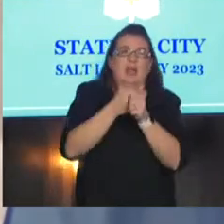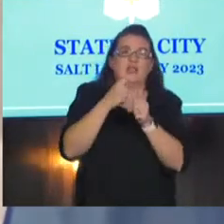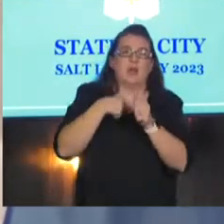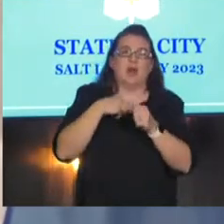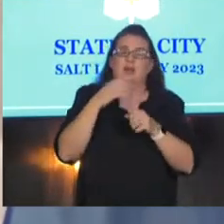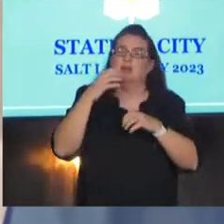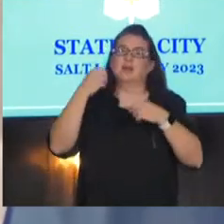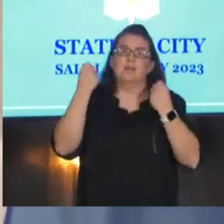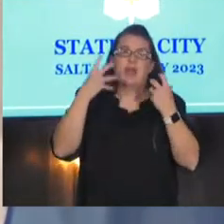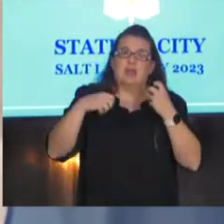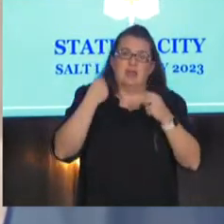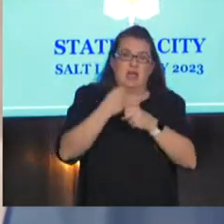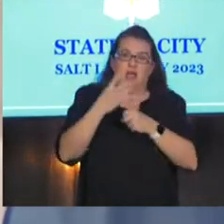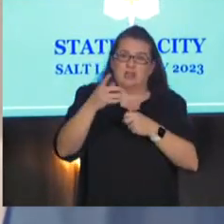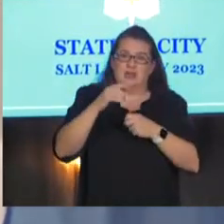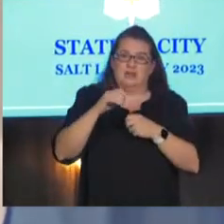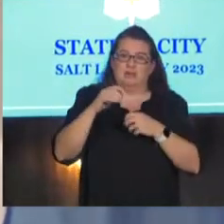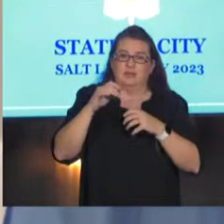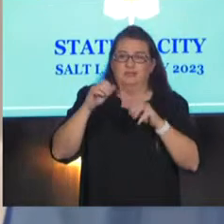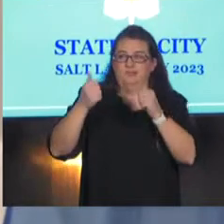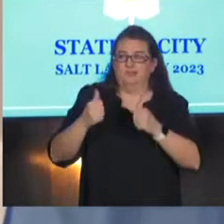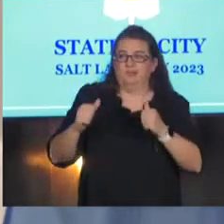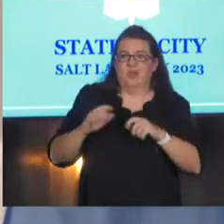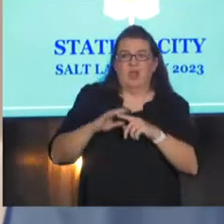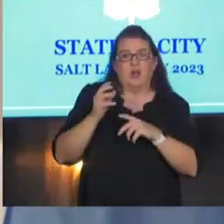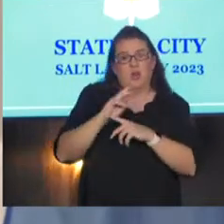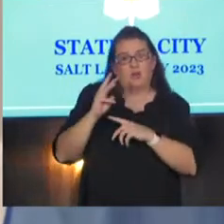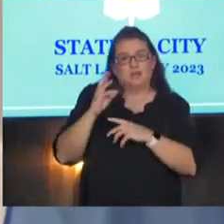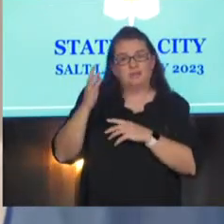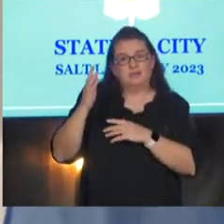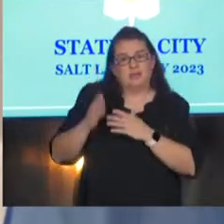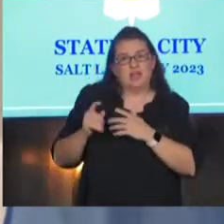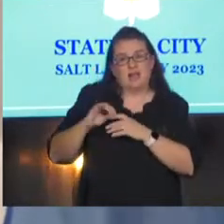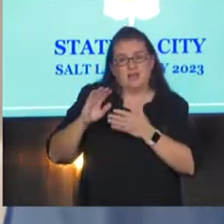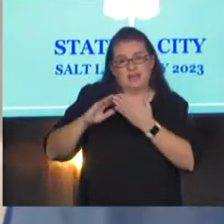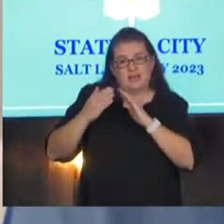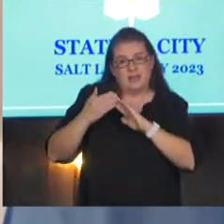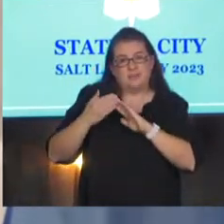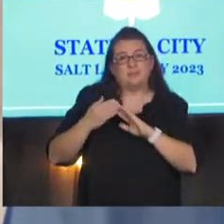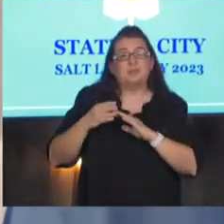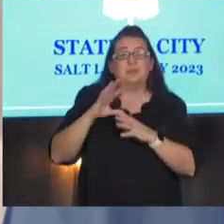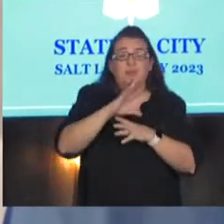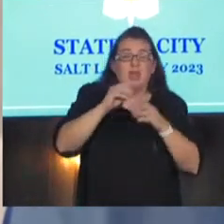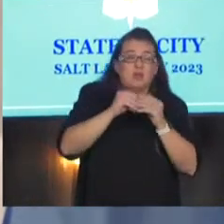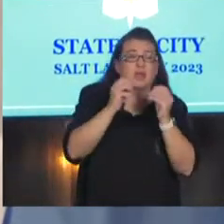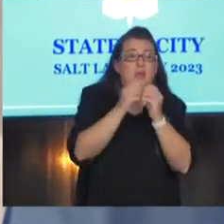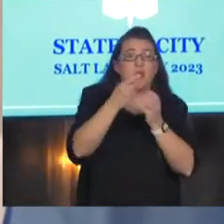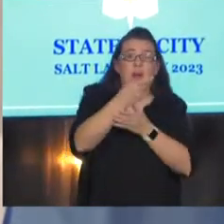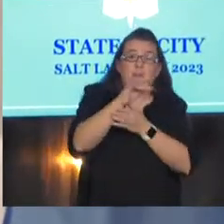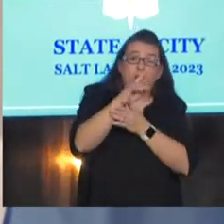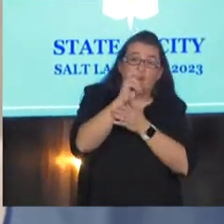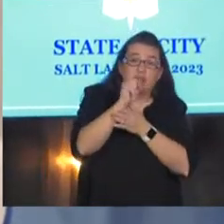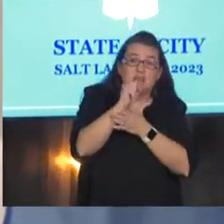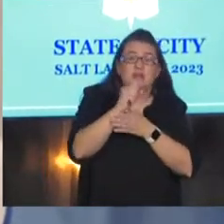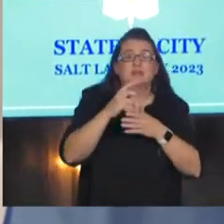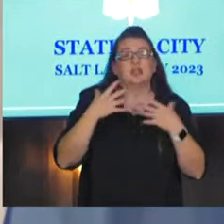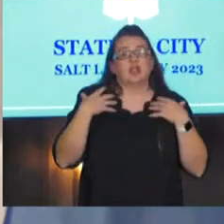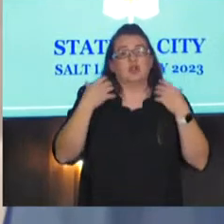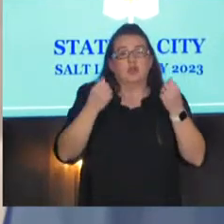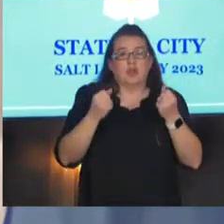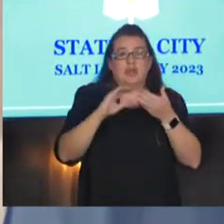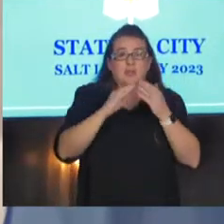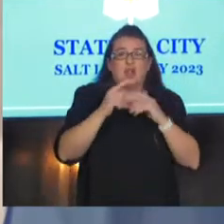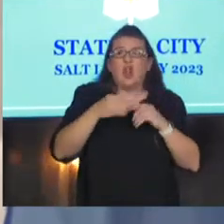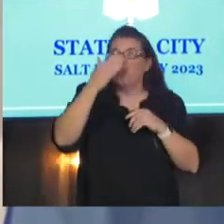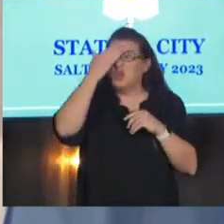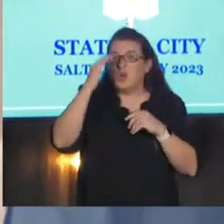side. A future with more public parks, including smaller pocket parks throughout the city to strengthen community. You know there's more dogs